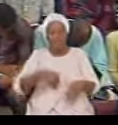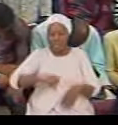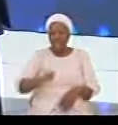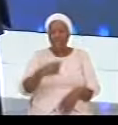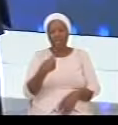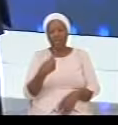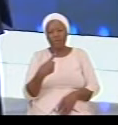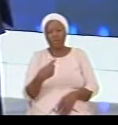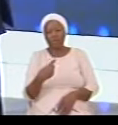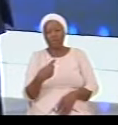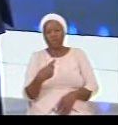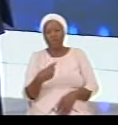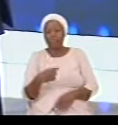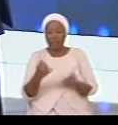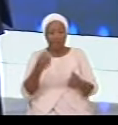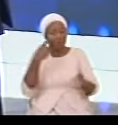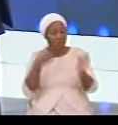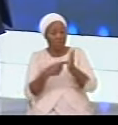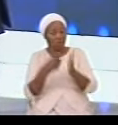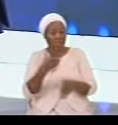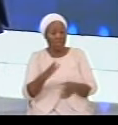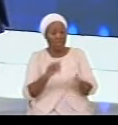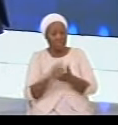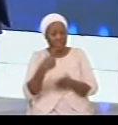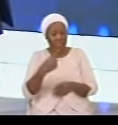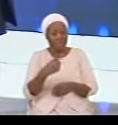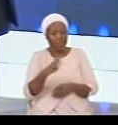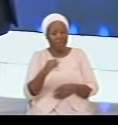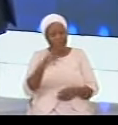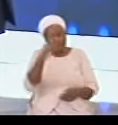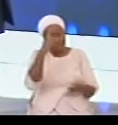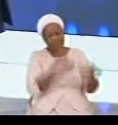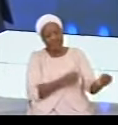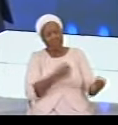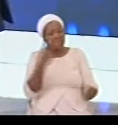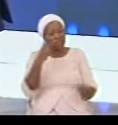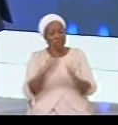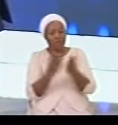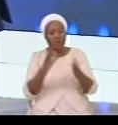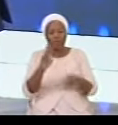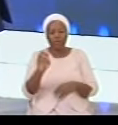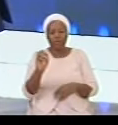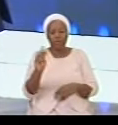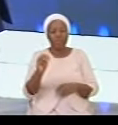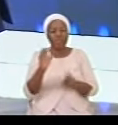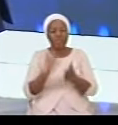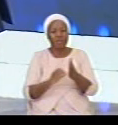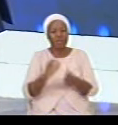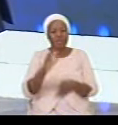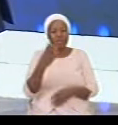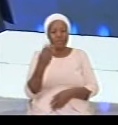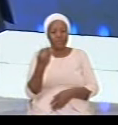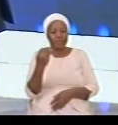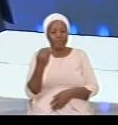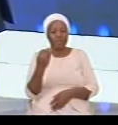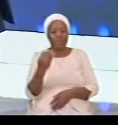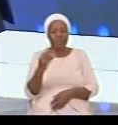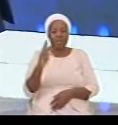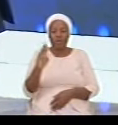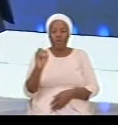You notice that it says, by faith. Look at Romans chapter 14.